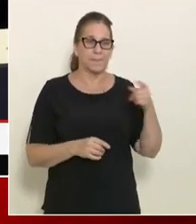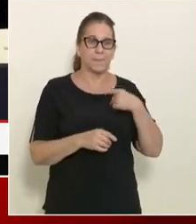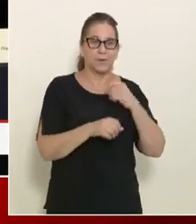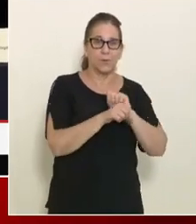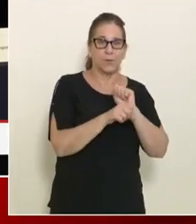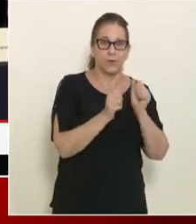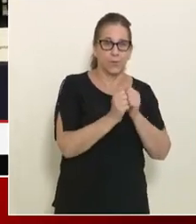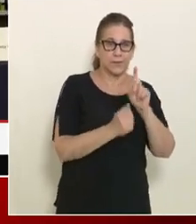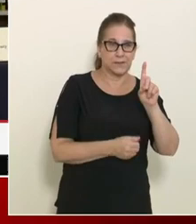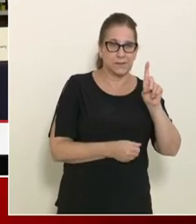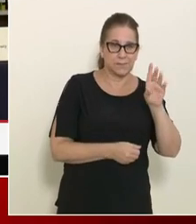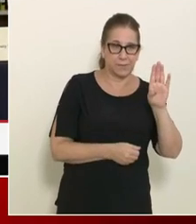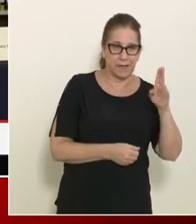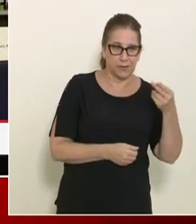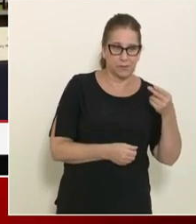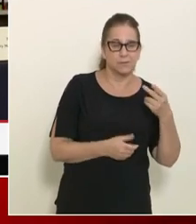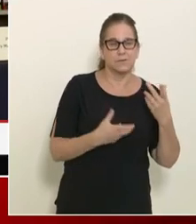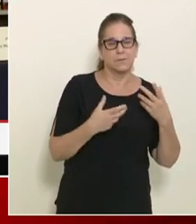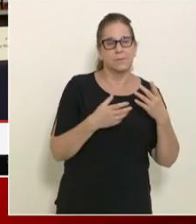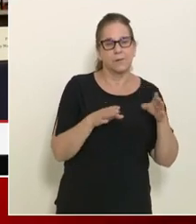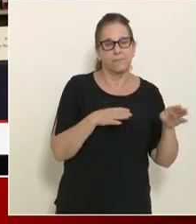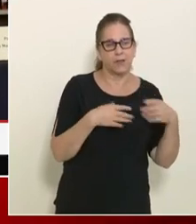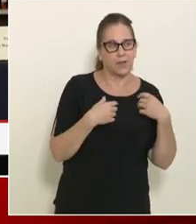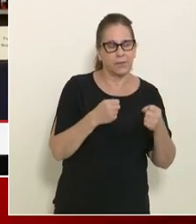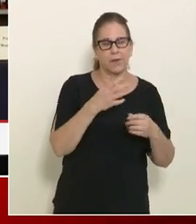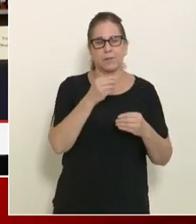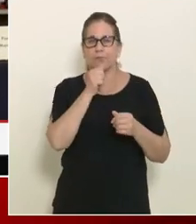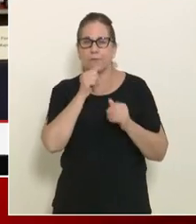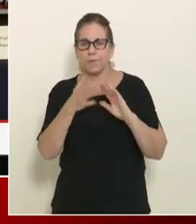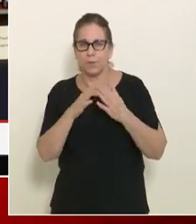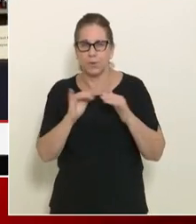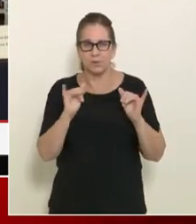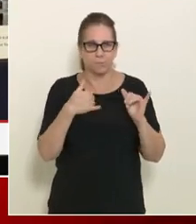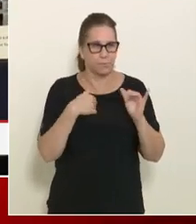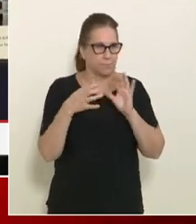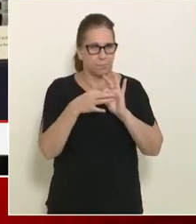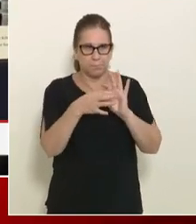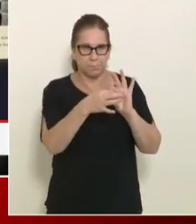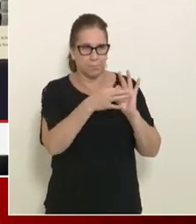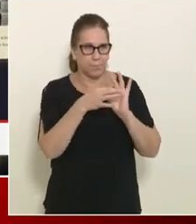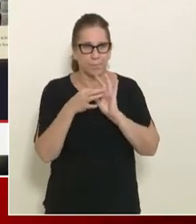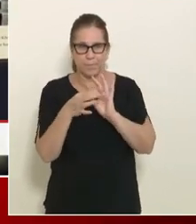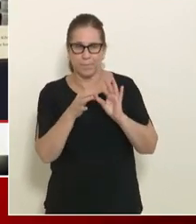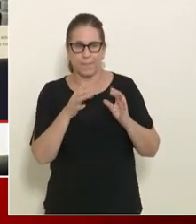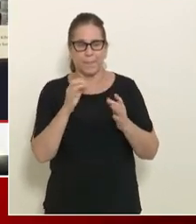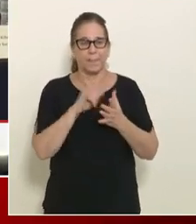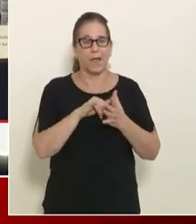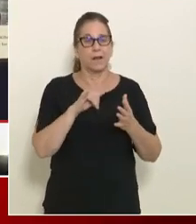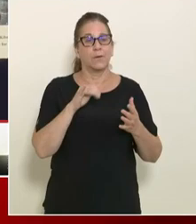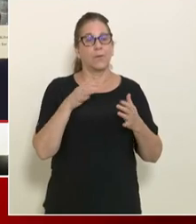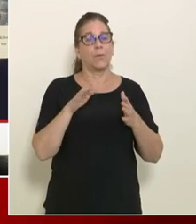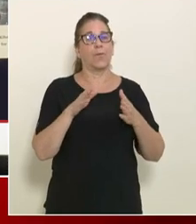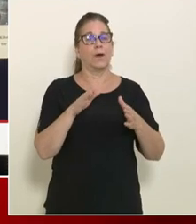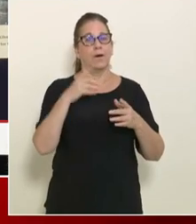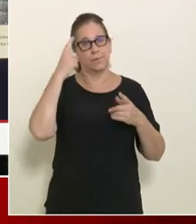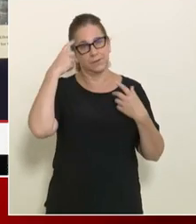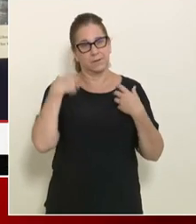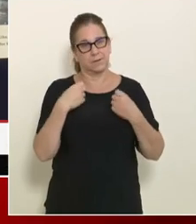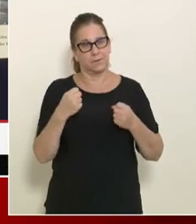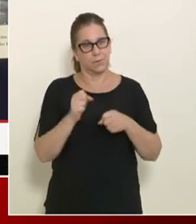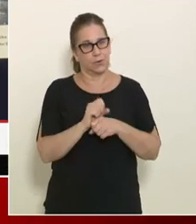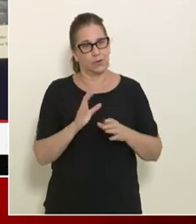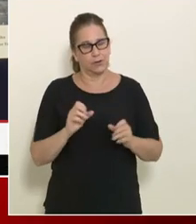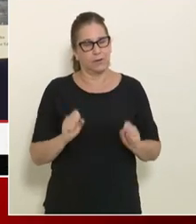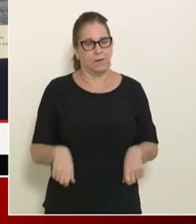I'll let Dr. Can you Bazran speak. repeat Perry's question? I'm sorry. Perry asked about whether or not we will have